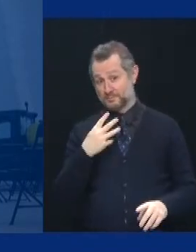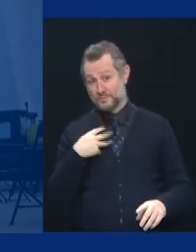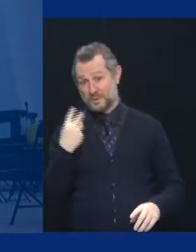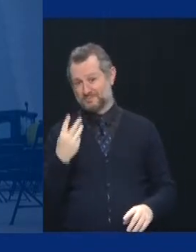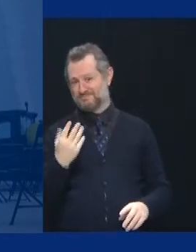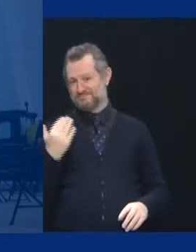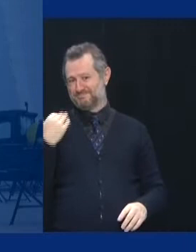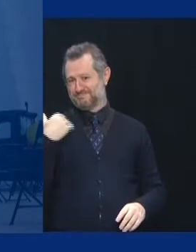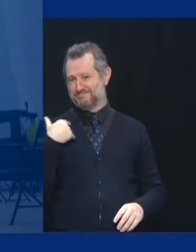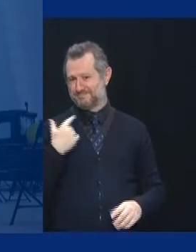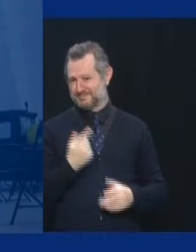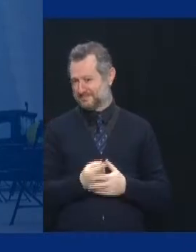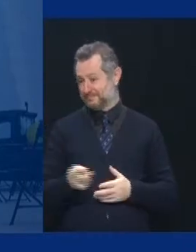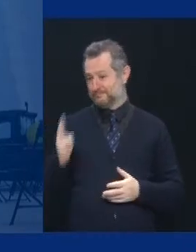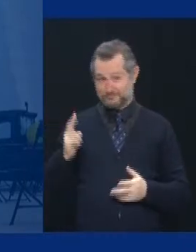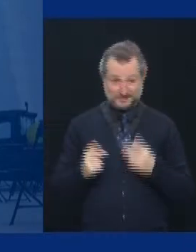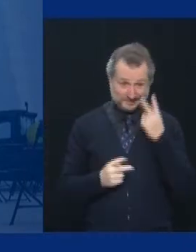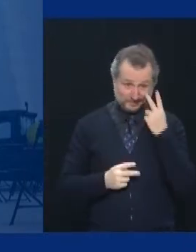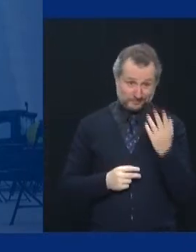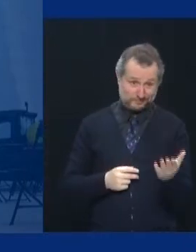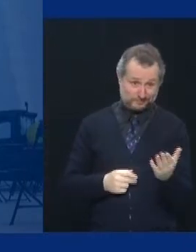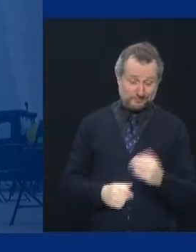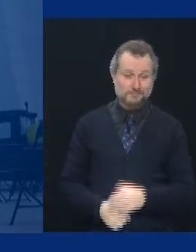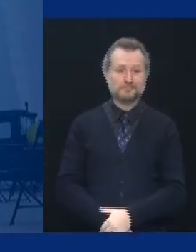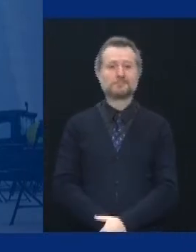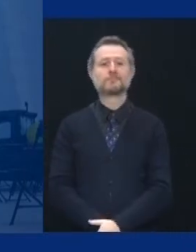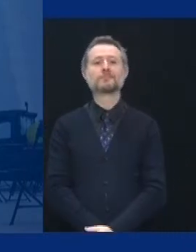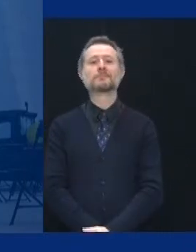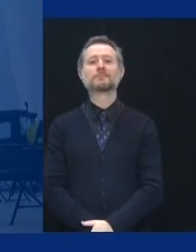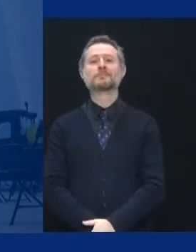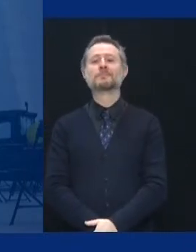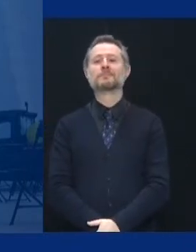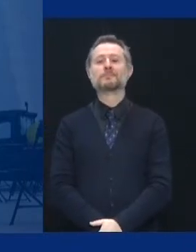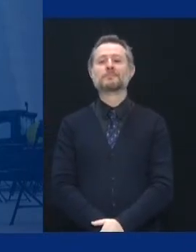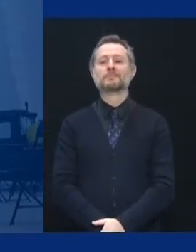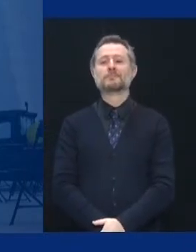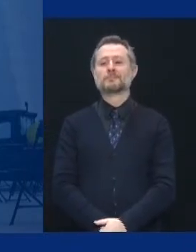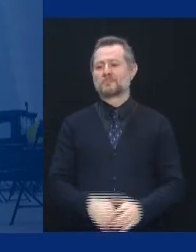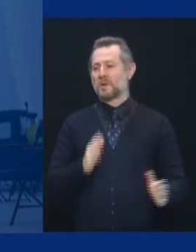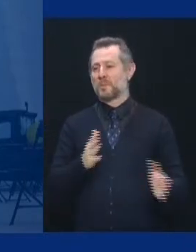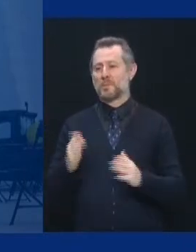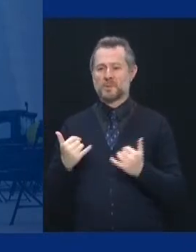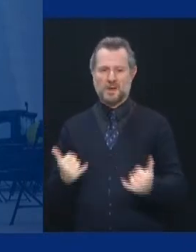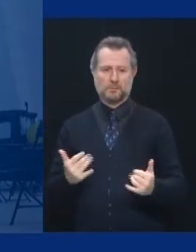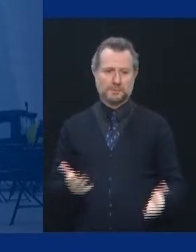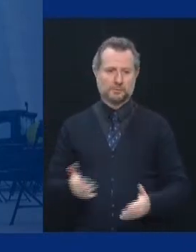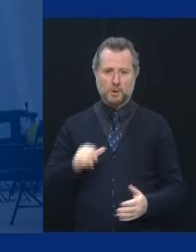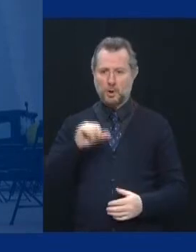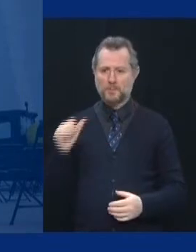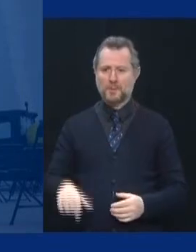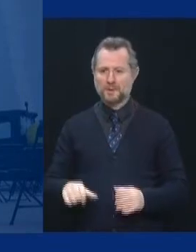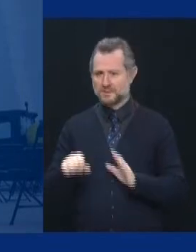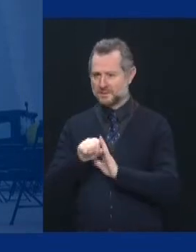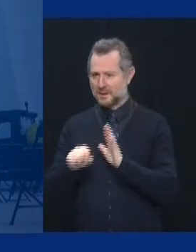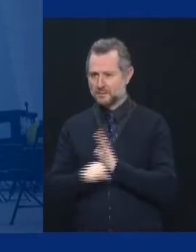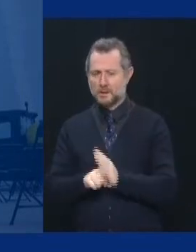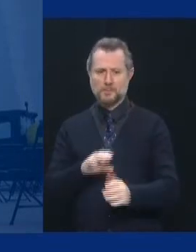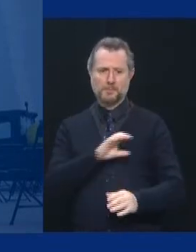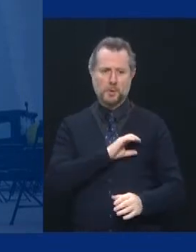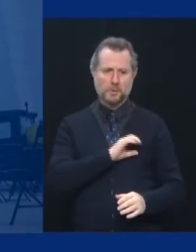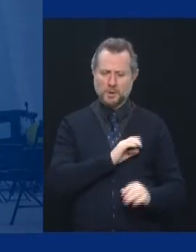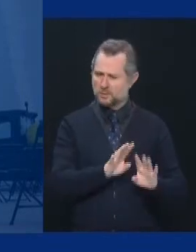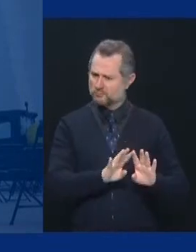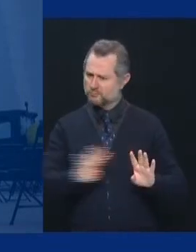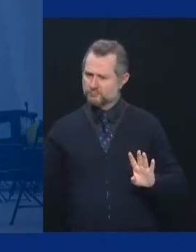a couple of weeks ago. We have made preparations here. We have the state police who have been